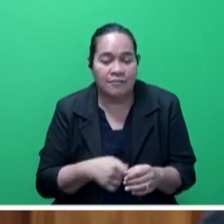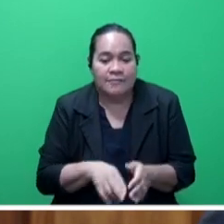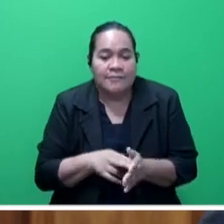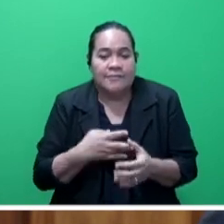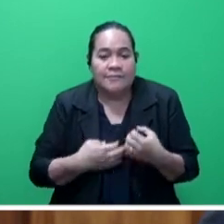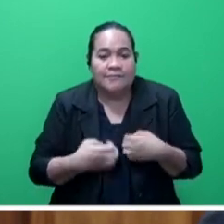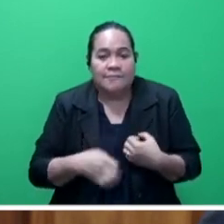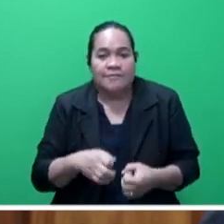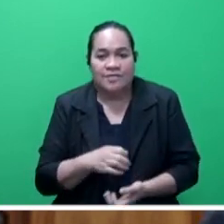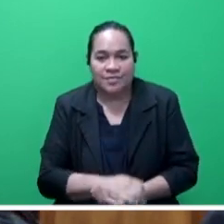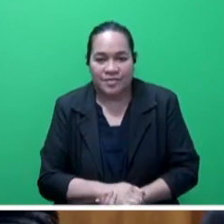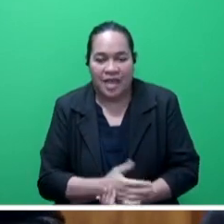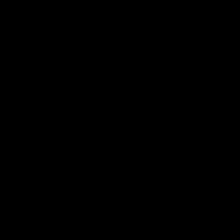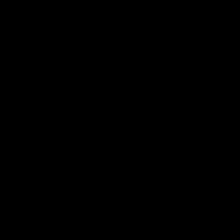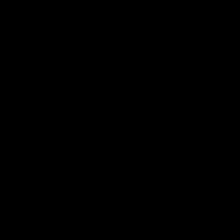I thank you, Honourable Speaker, sir.